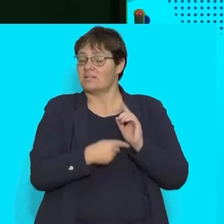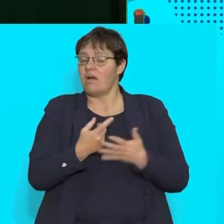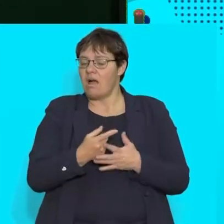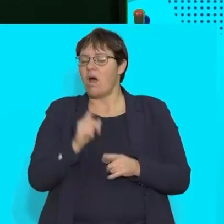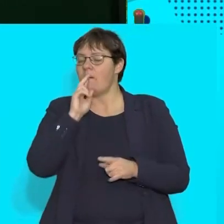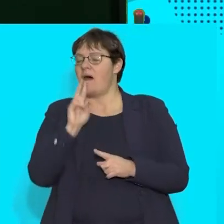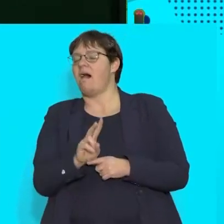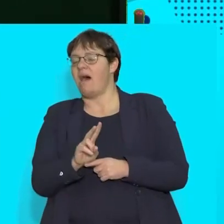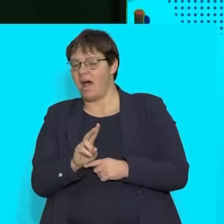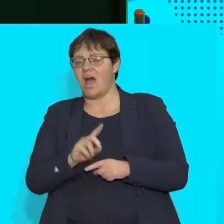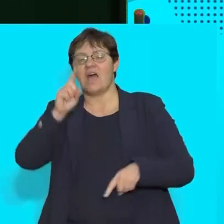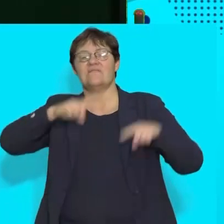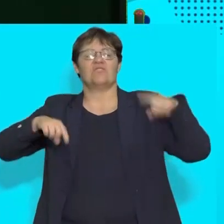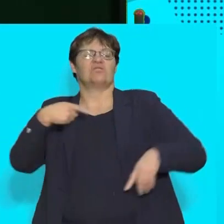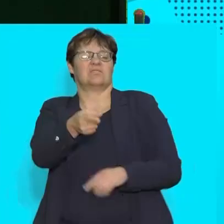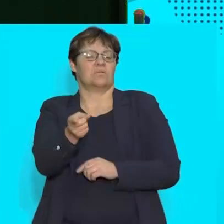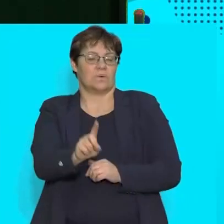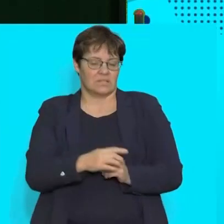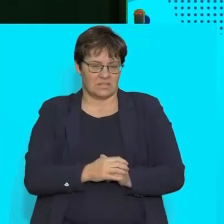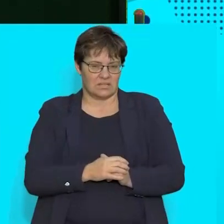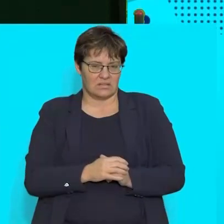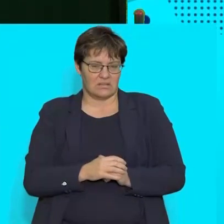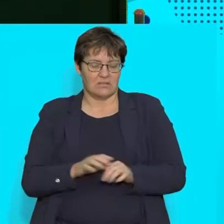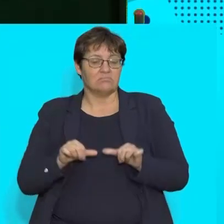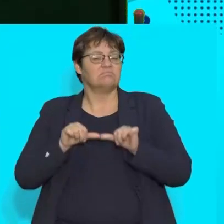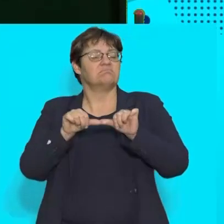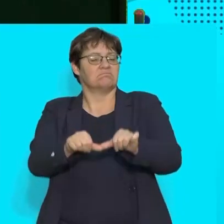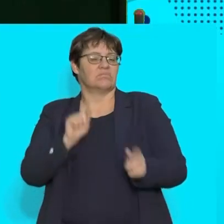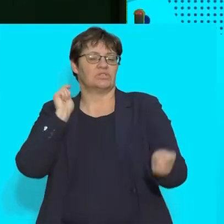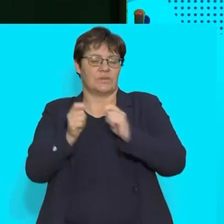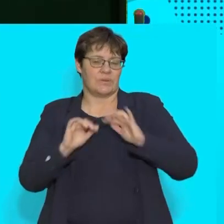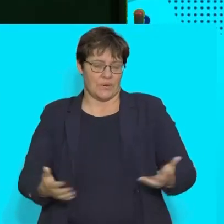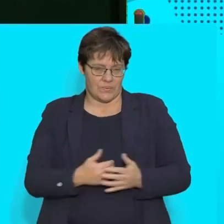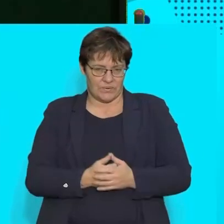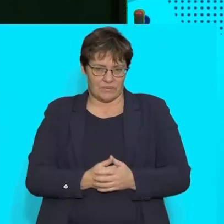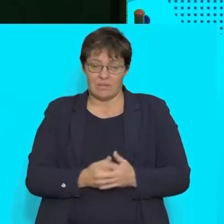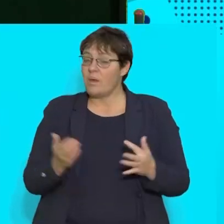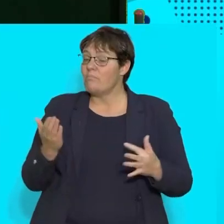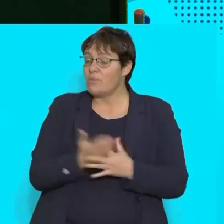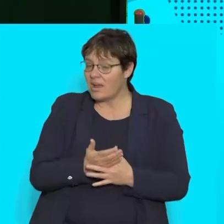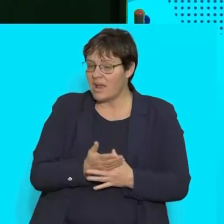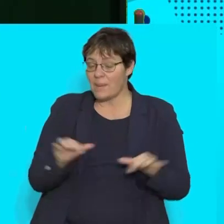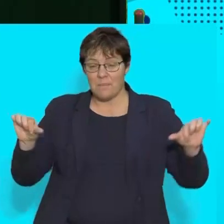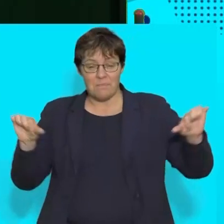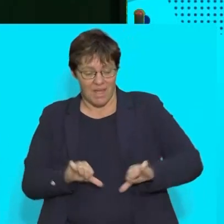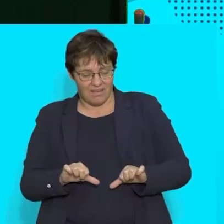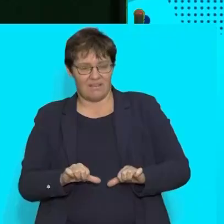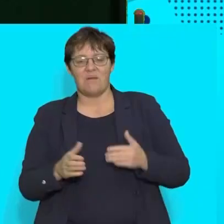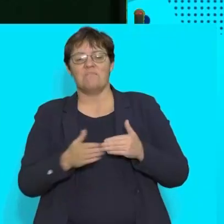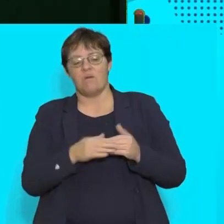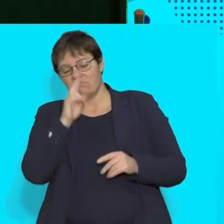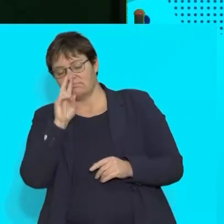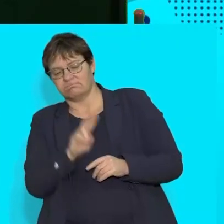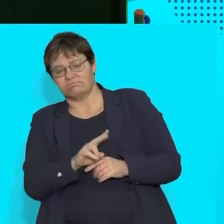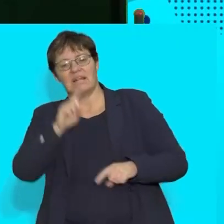now we've unpacked what variation is and how that drives change. Let's have a little break, and when we get back, we will spend some